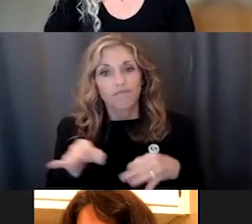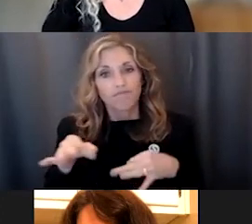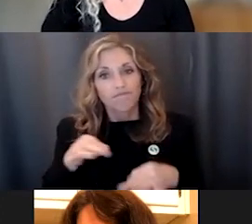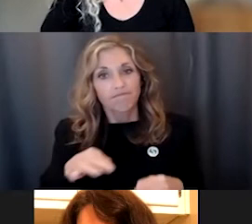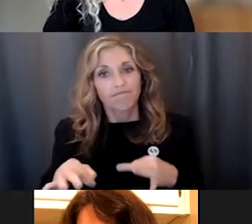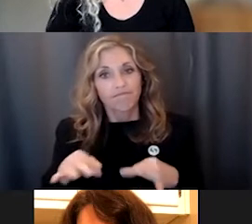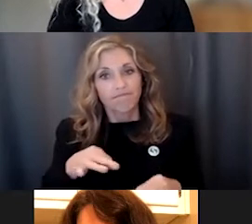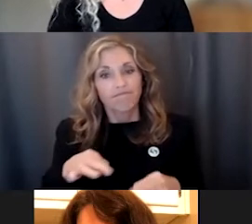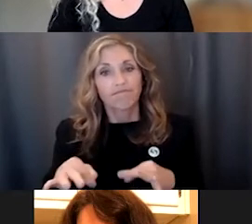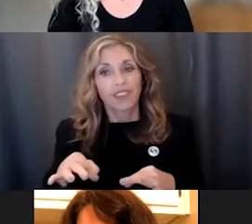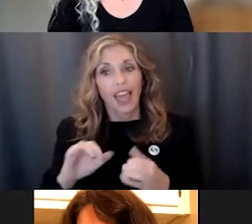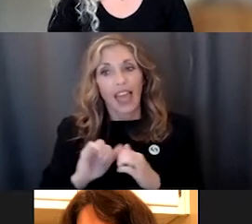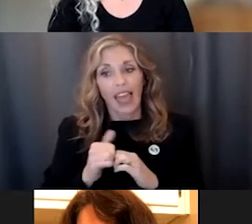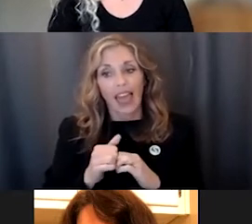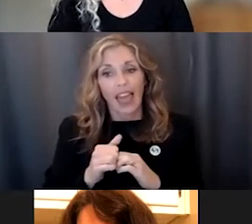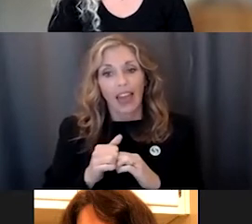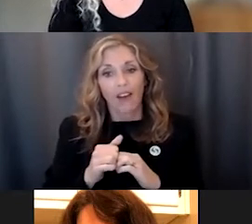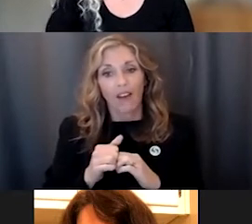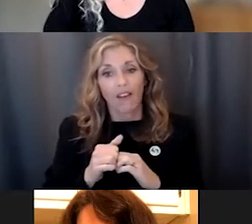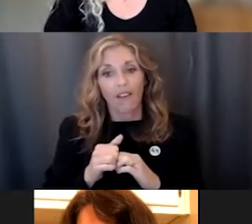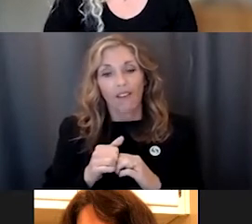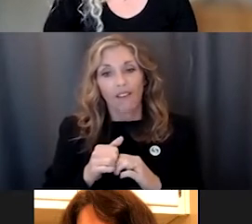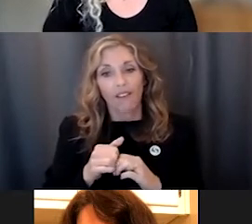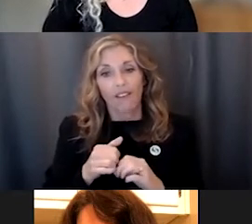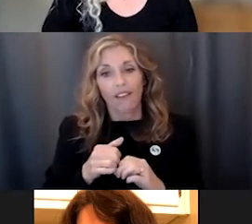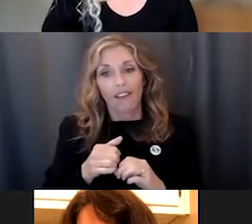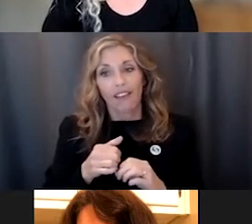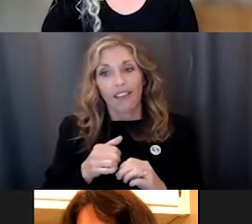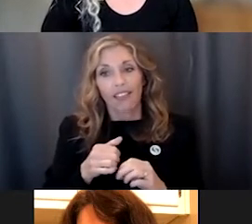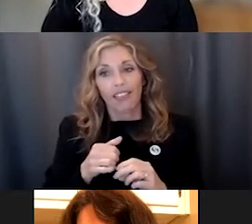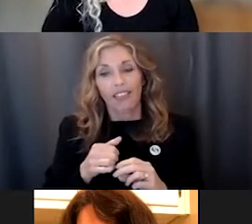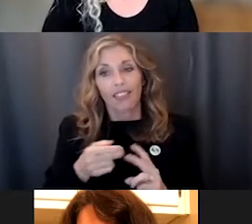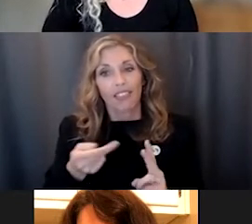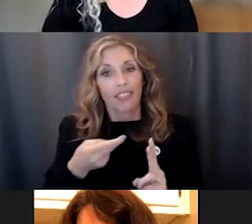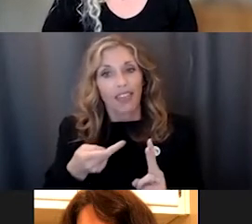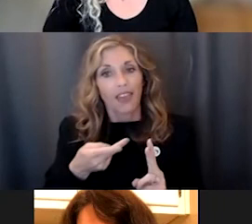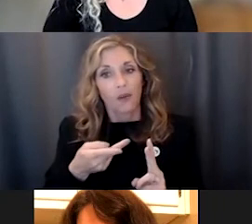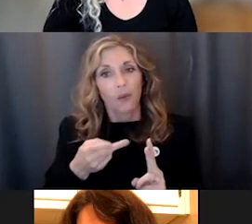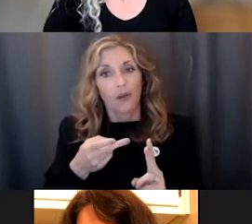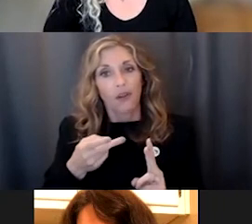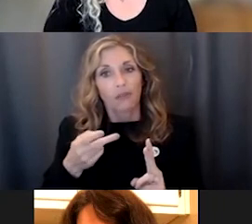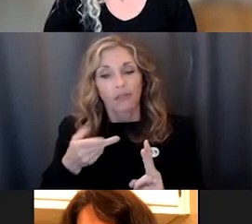were there during your academic life,